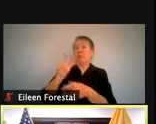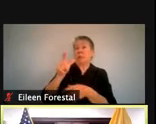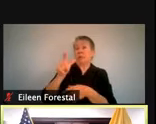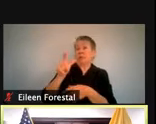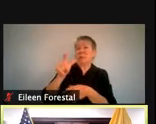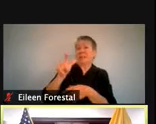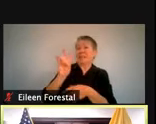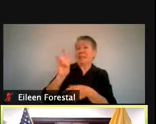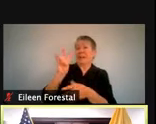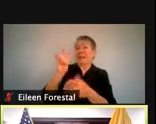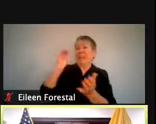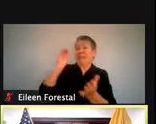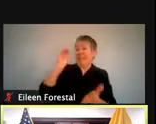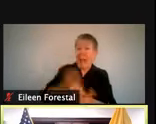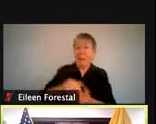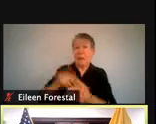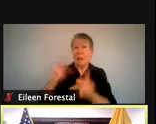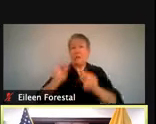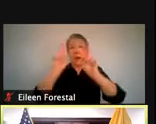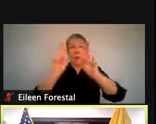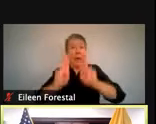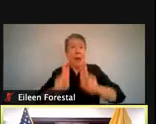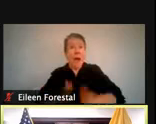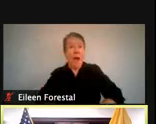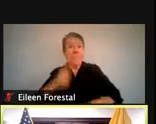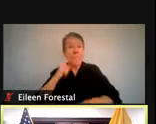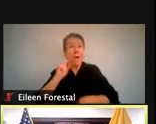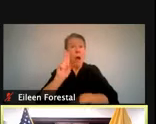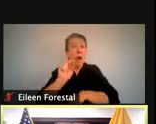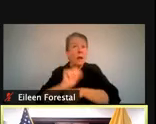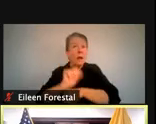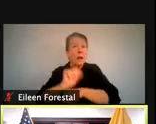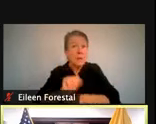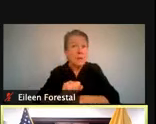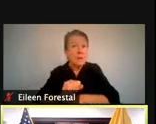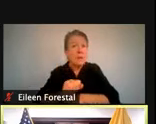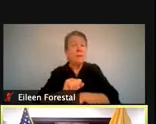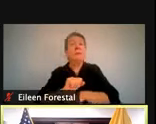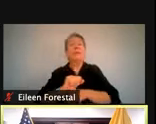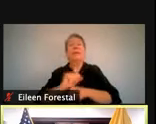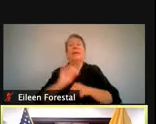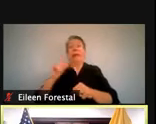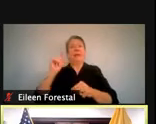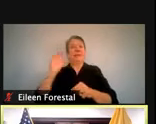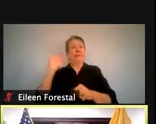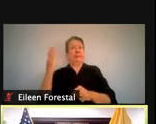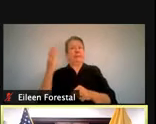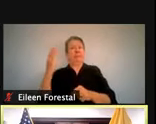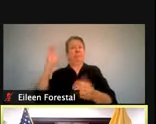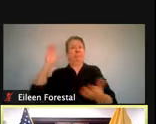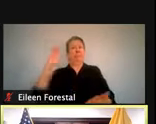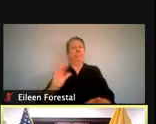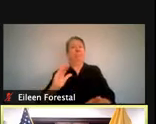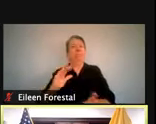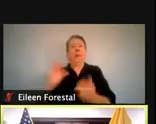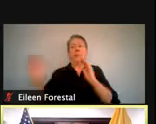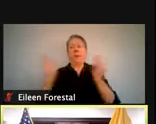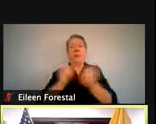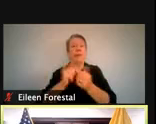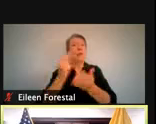decrease of more than 1,400 from the prior week. This is the second straight week of decline. And while we're all gratified by